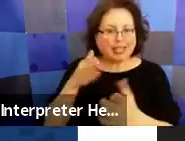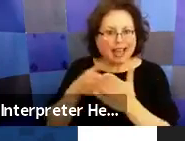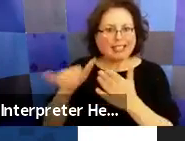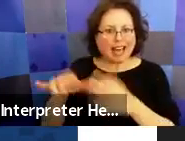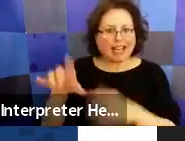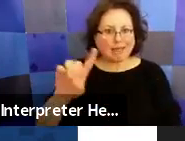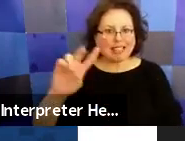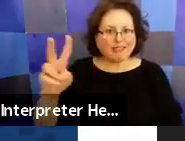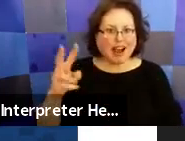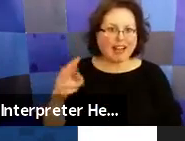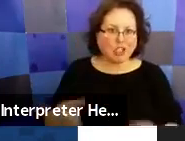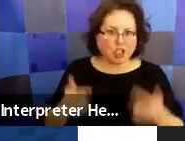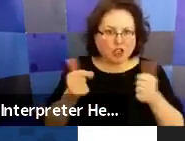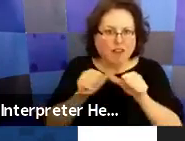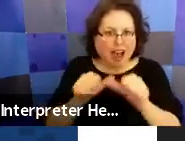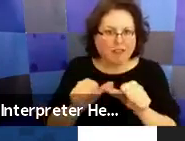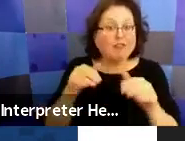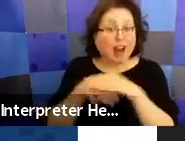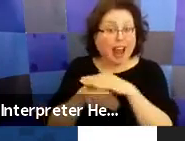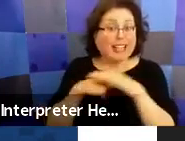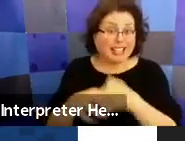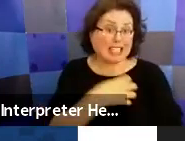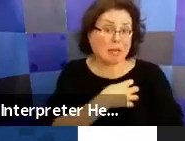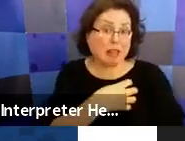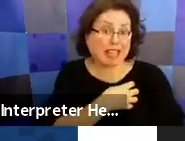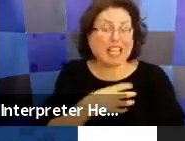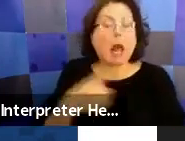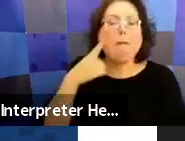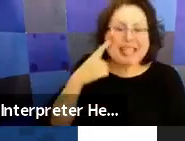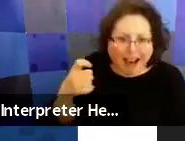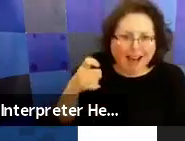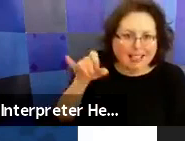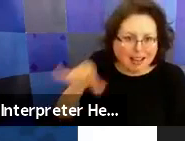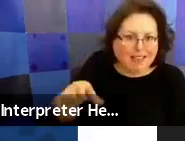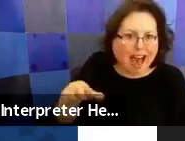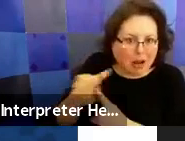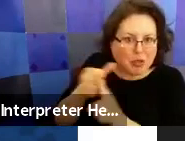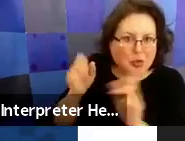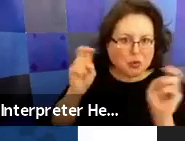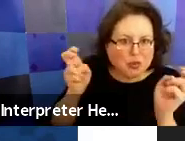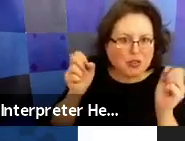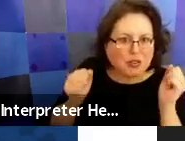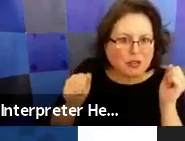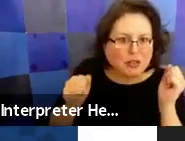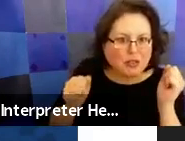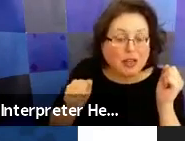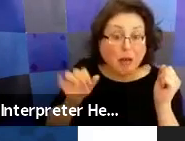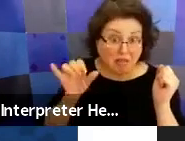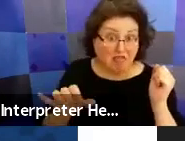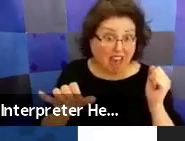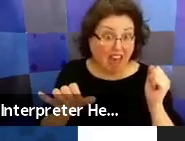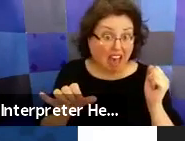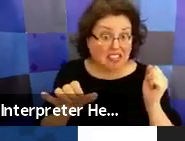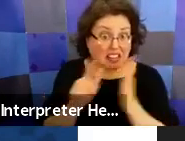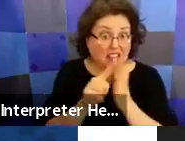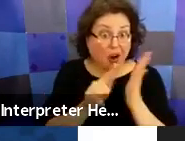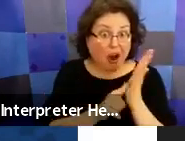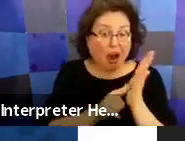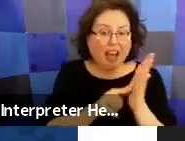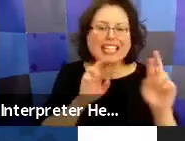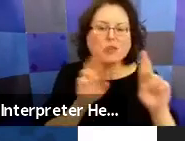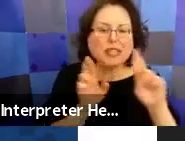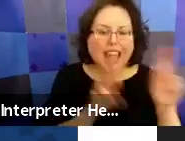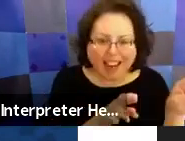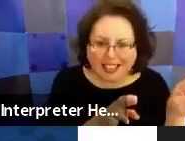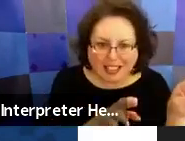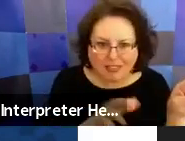the police because of the abuse. However, this legislation is reactive, not